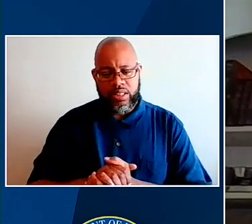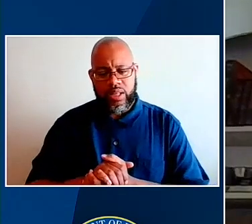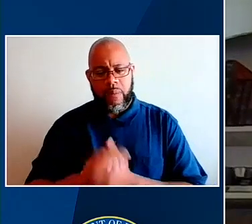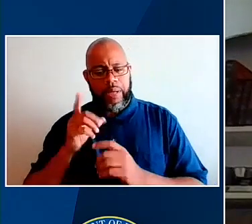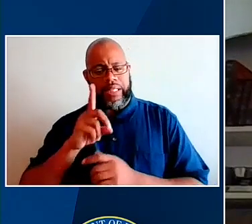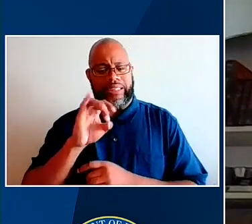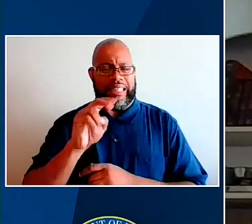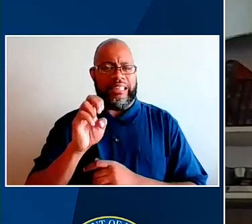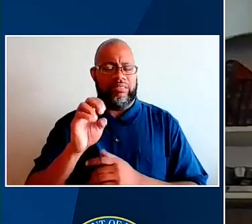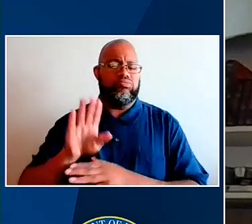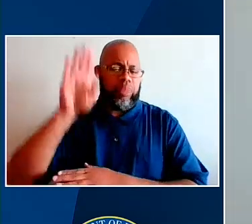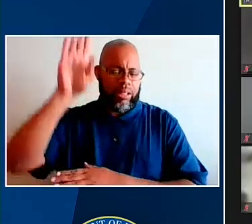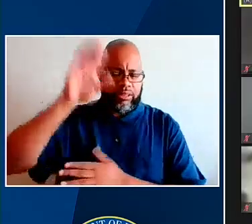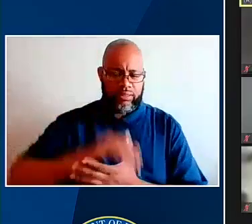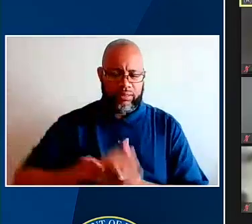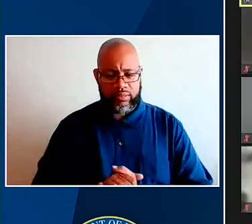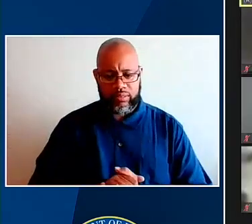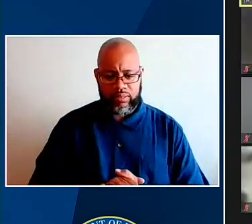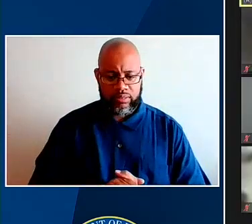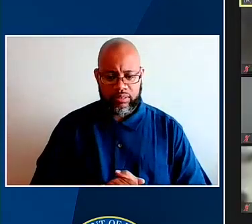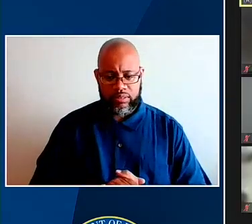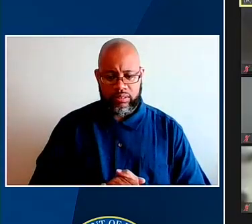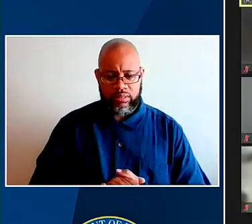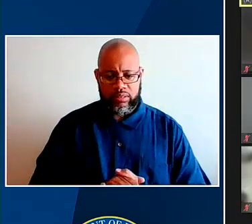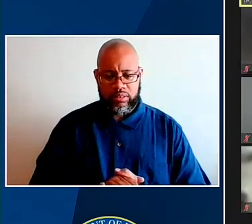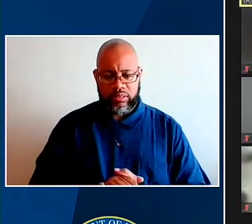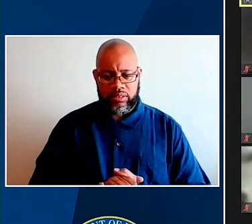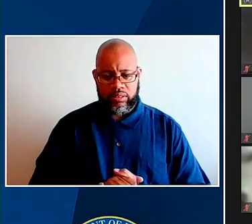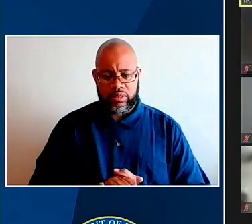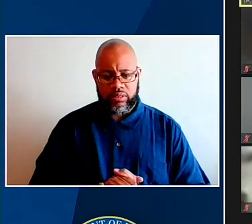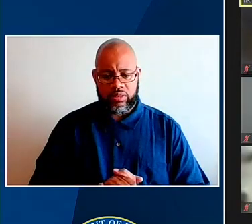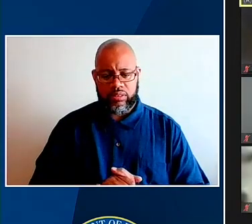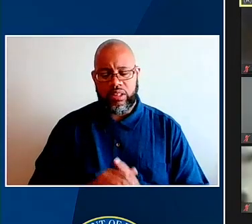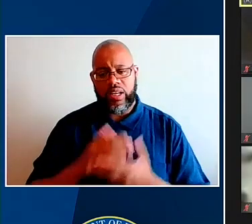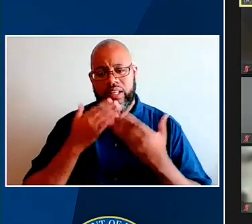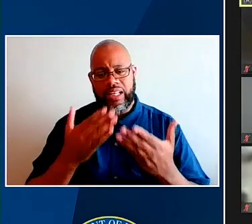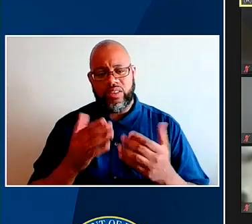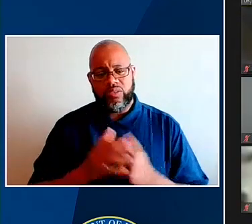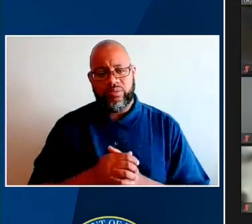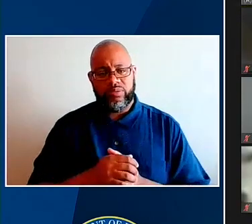hand up, so maybe she wants to make a point here. Thank you, Greg. And it's not